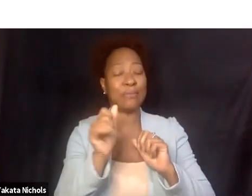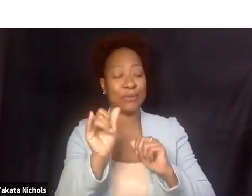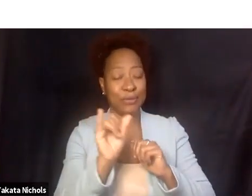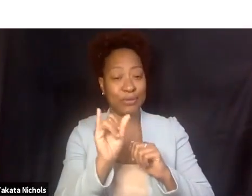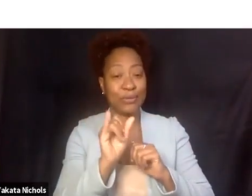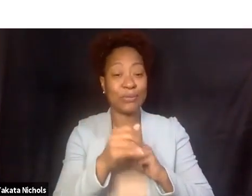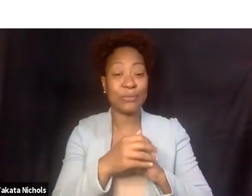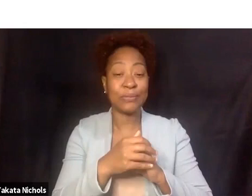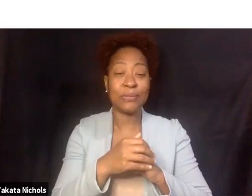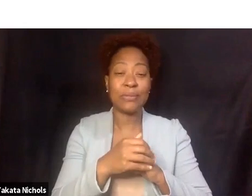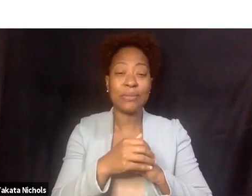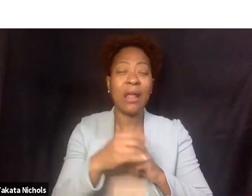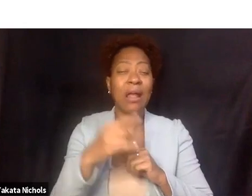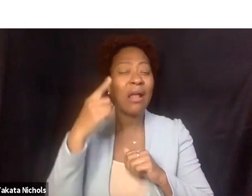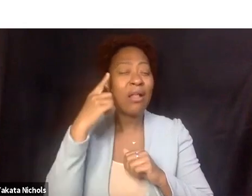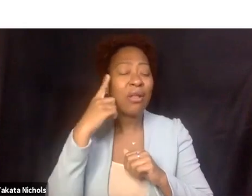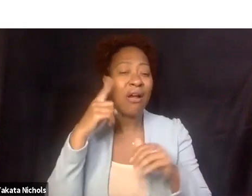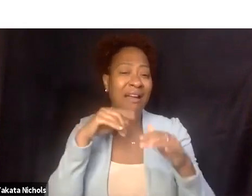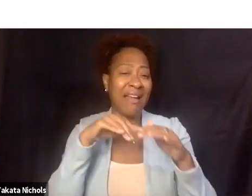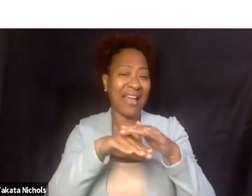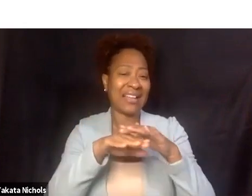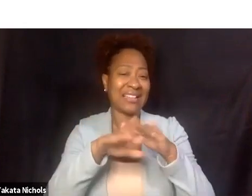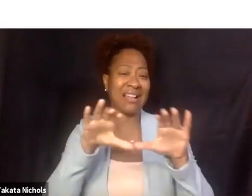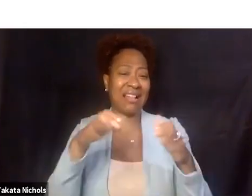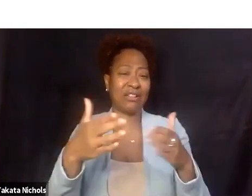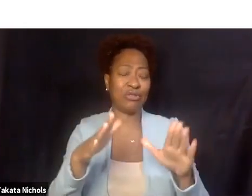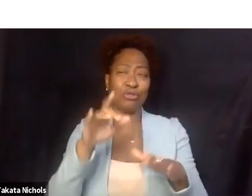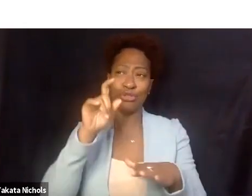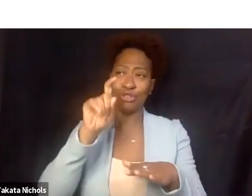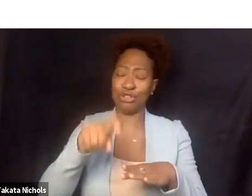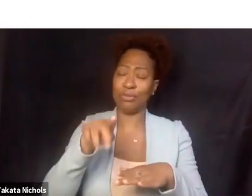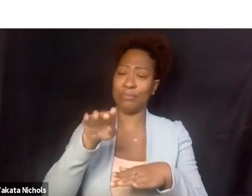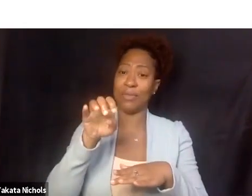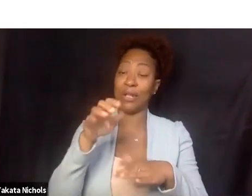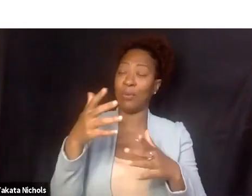I thought that access in a classroom should be expanded